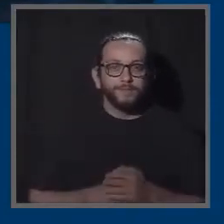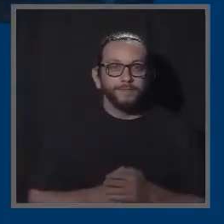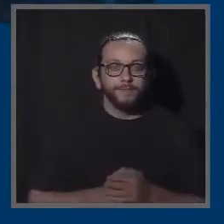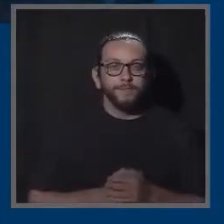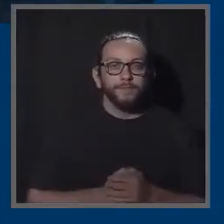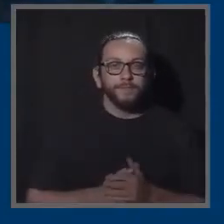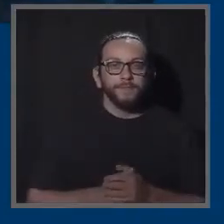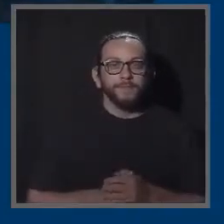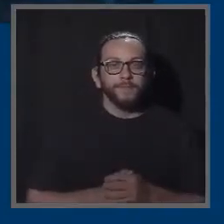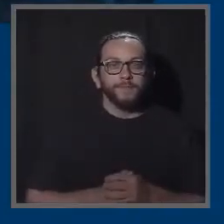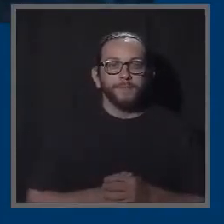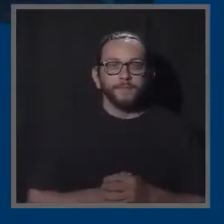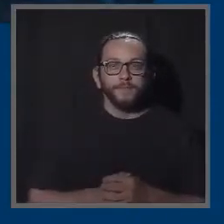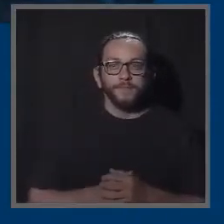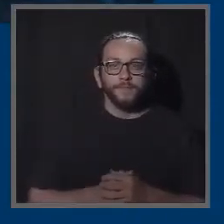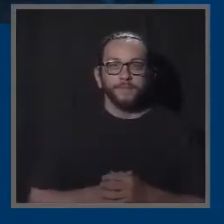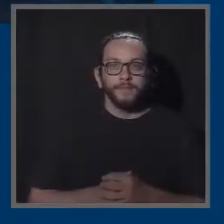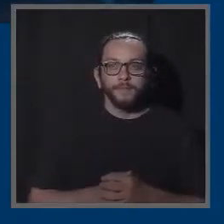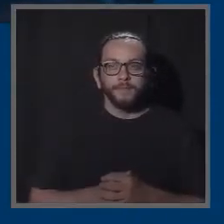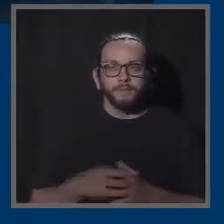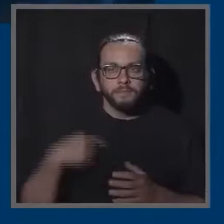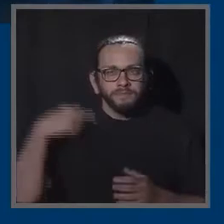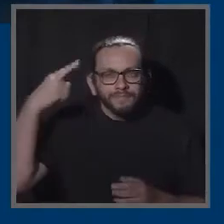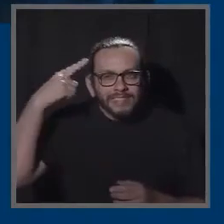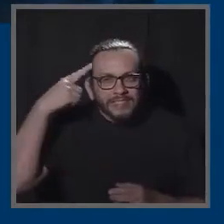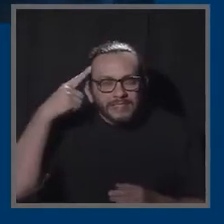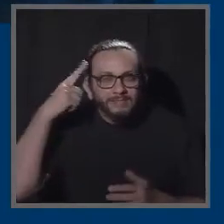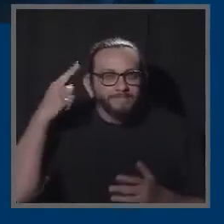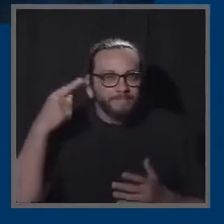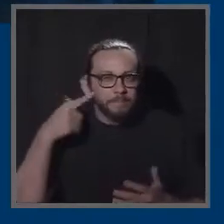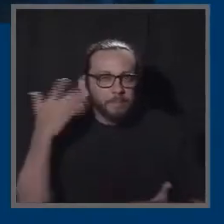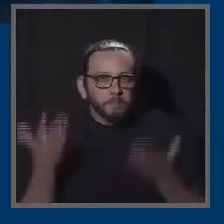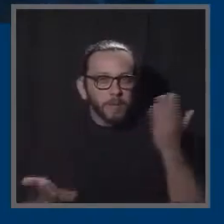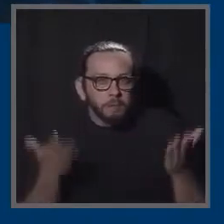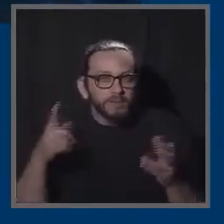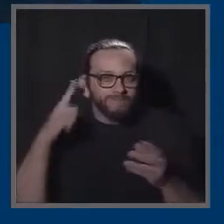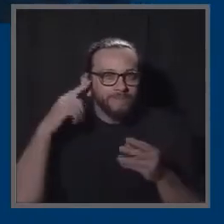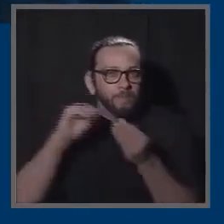it's probably not coming from your side.